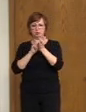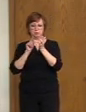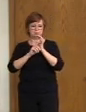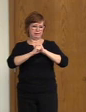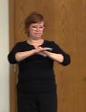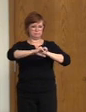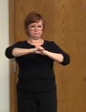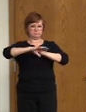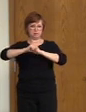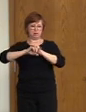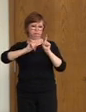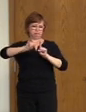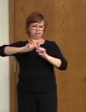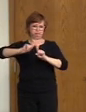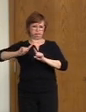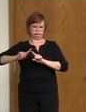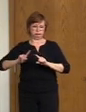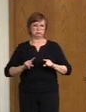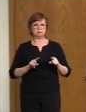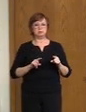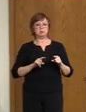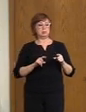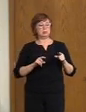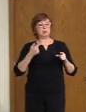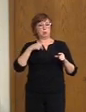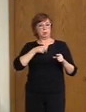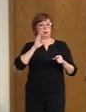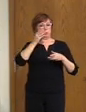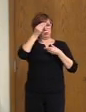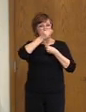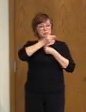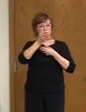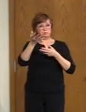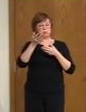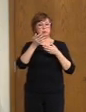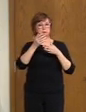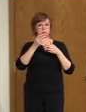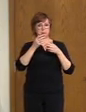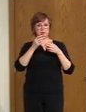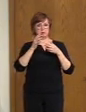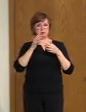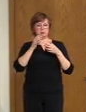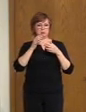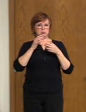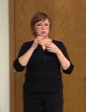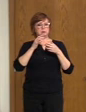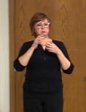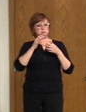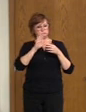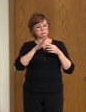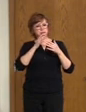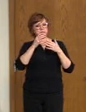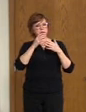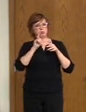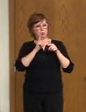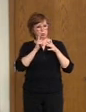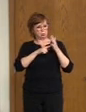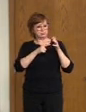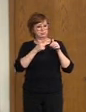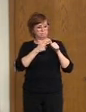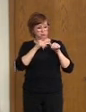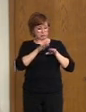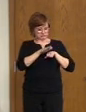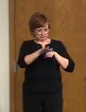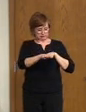the safety of the vaccine and where we are with respect to the phases of our vaccination program, and increasing public awareness of the importance of getting